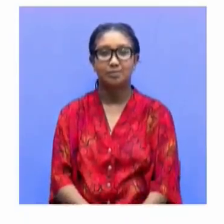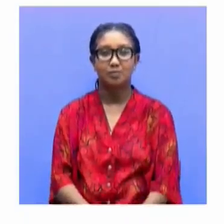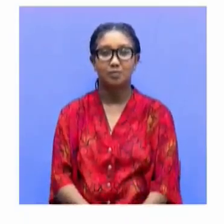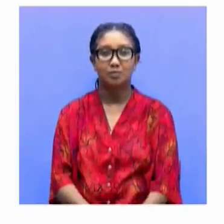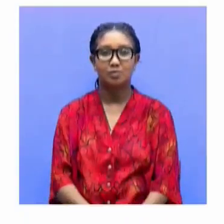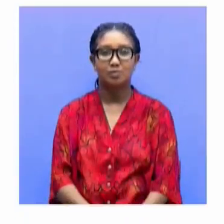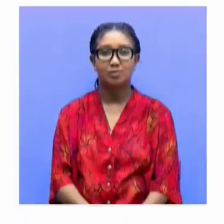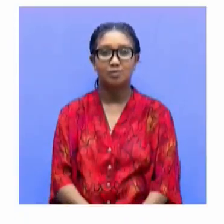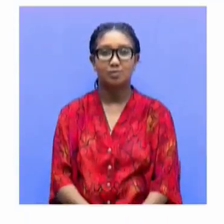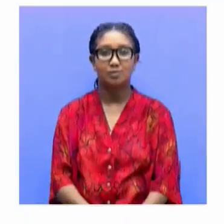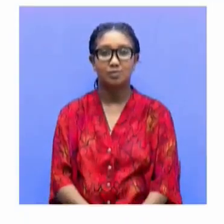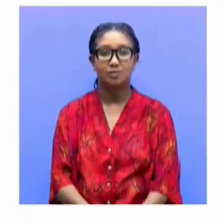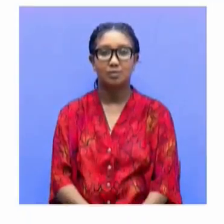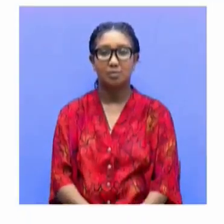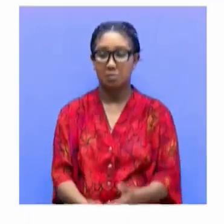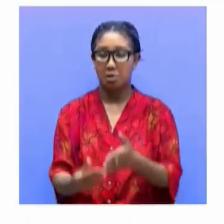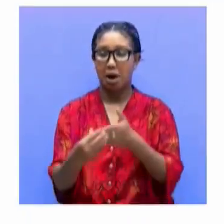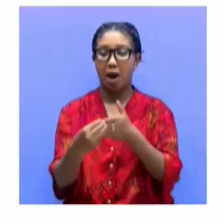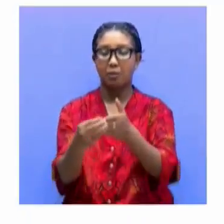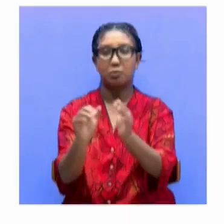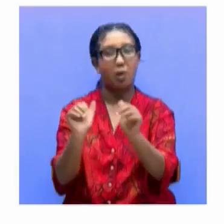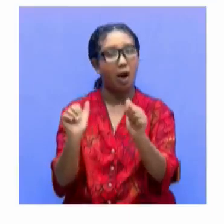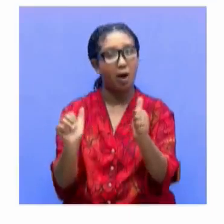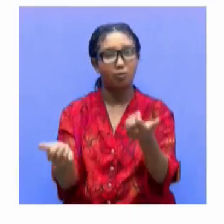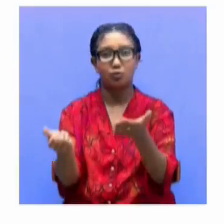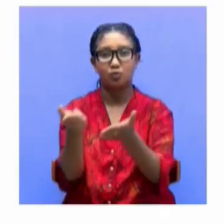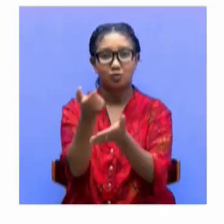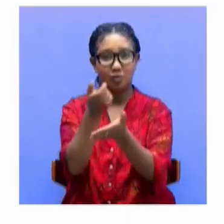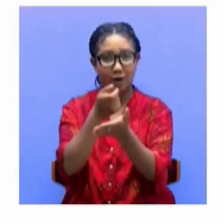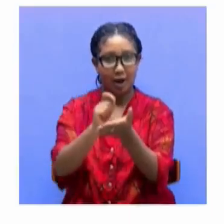to write